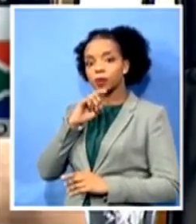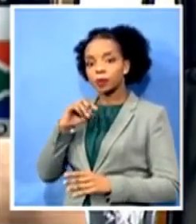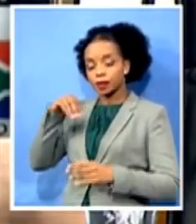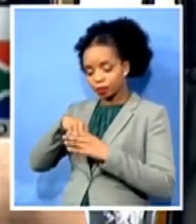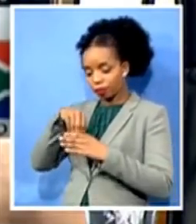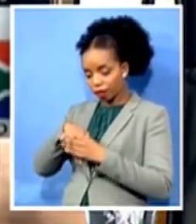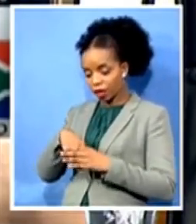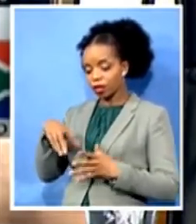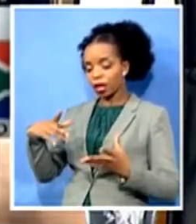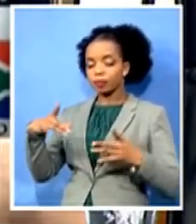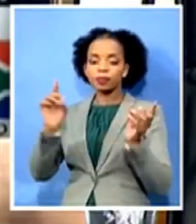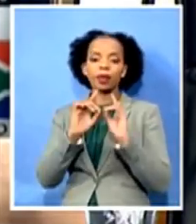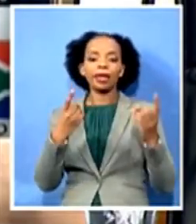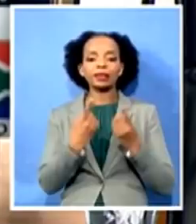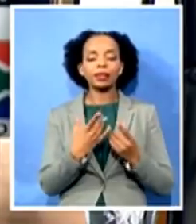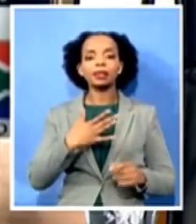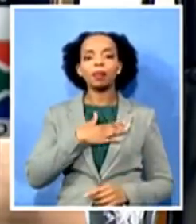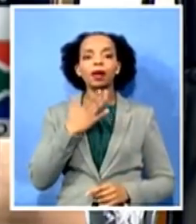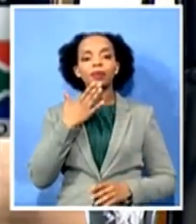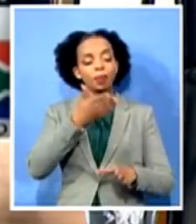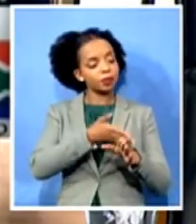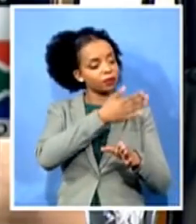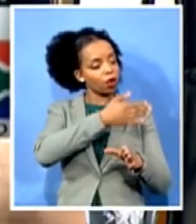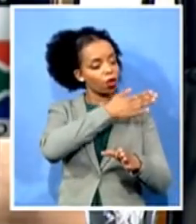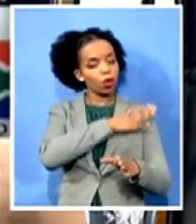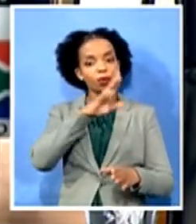and as a newcomer there,